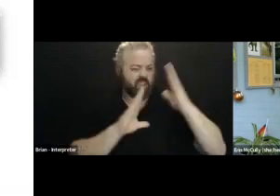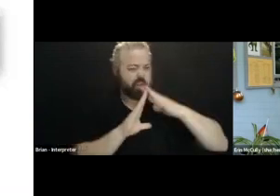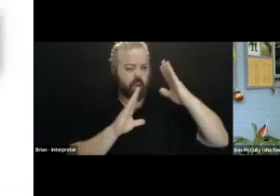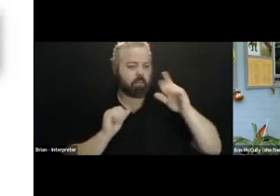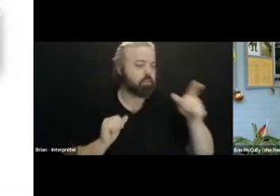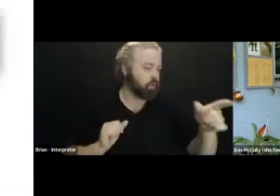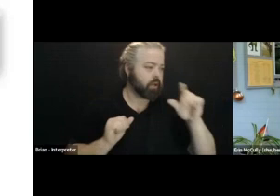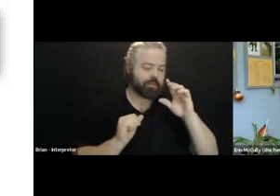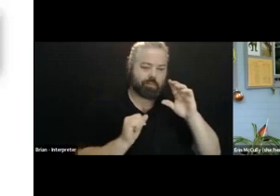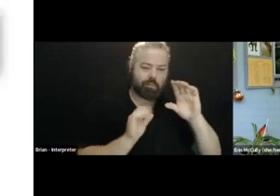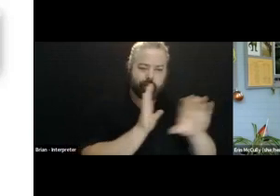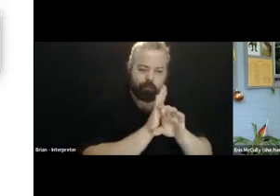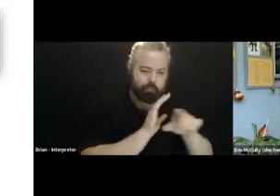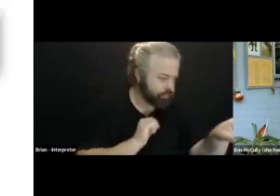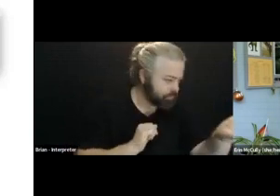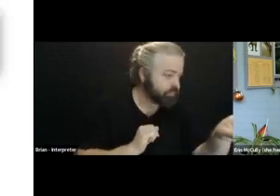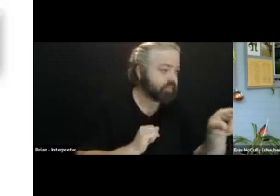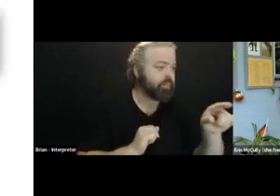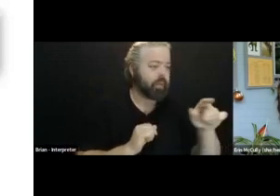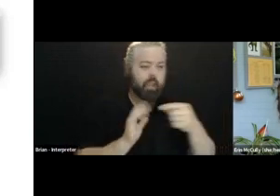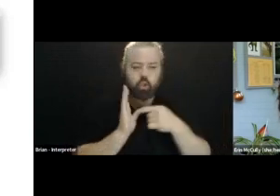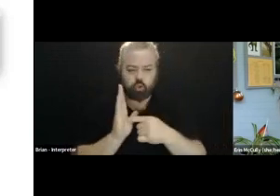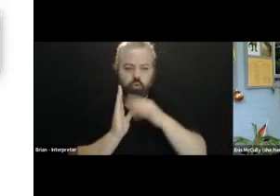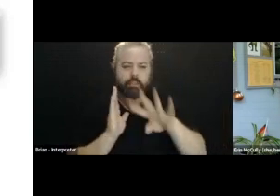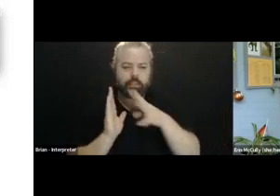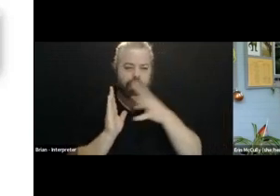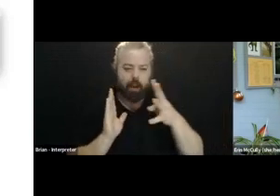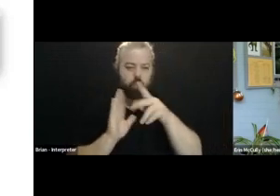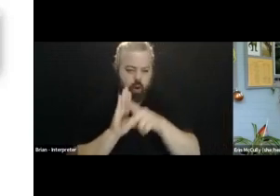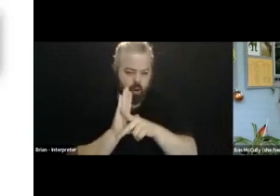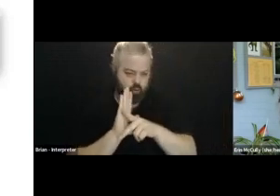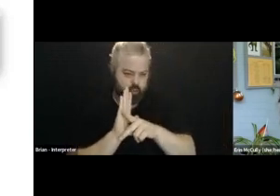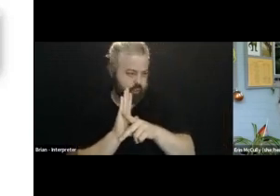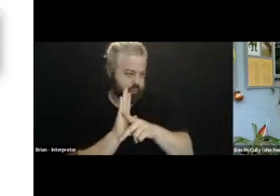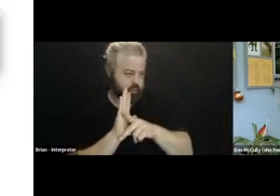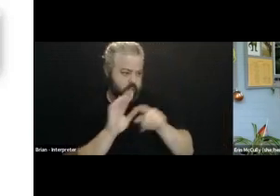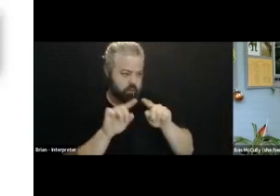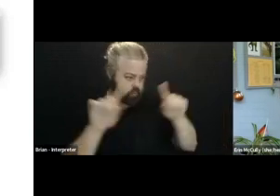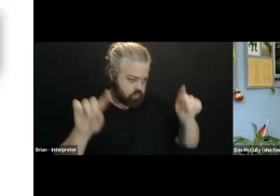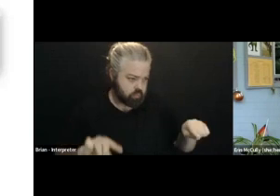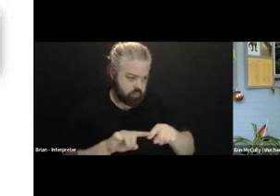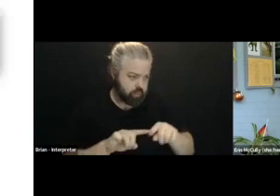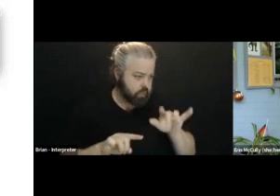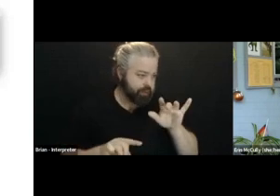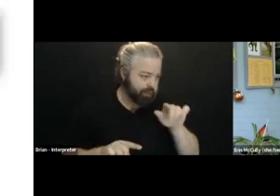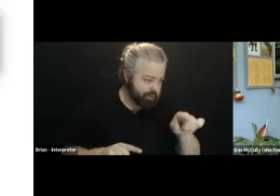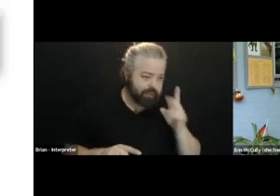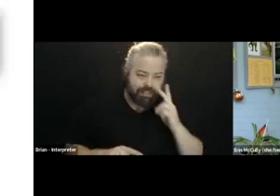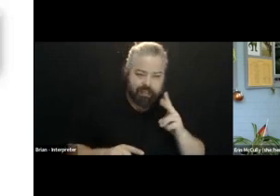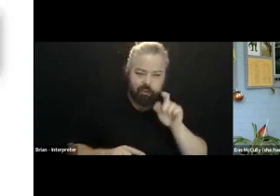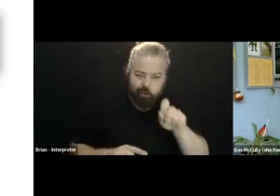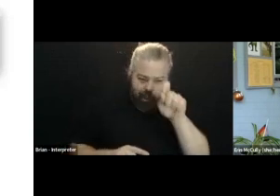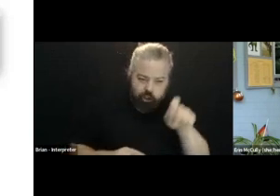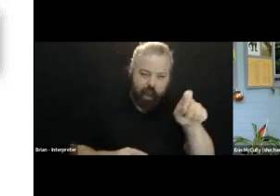table properties box, and there is a spot that you can check in order to ensure